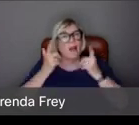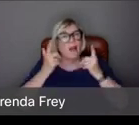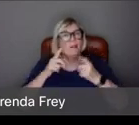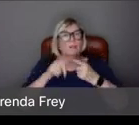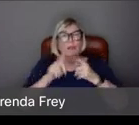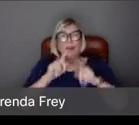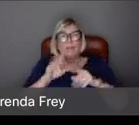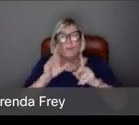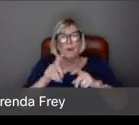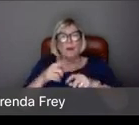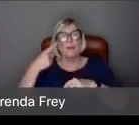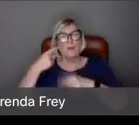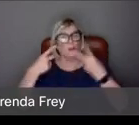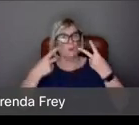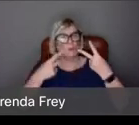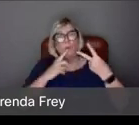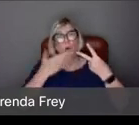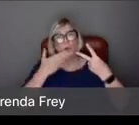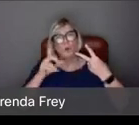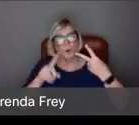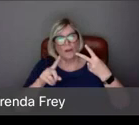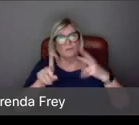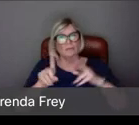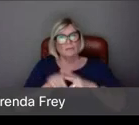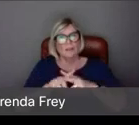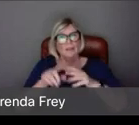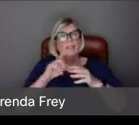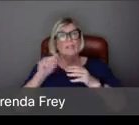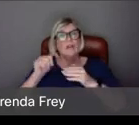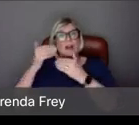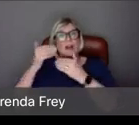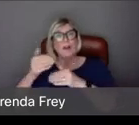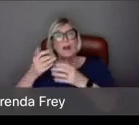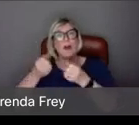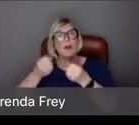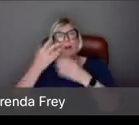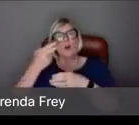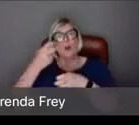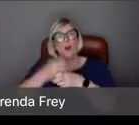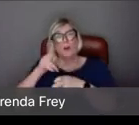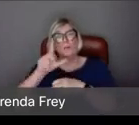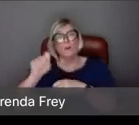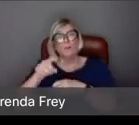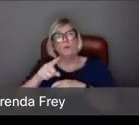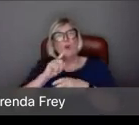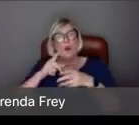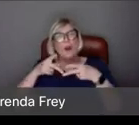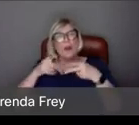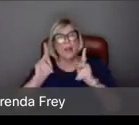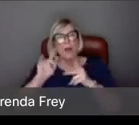there was 2 good questions that came through. One was, is there a limit to how many hard pulls you are allowed that is safe?